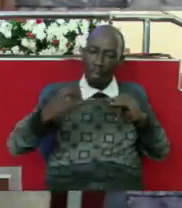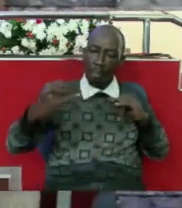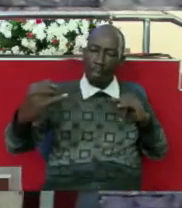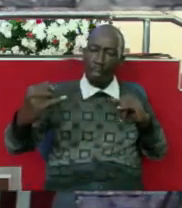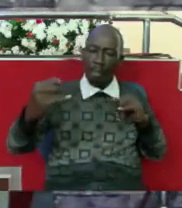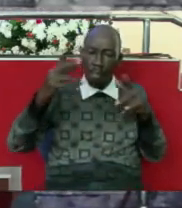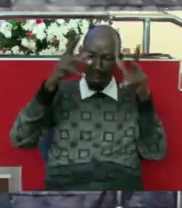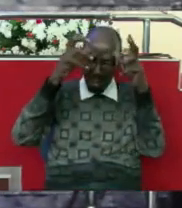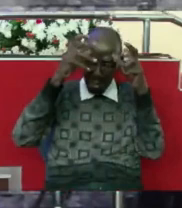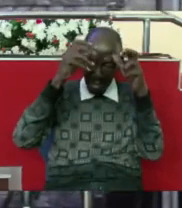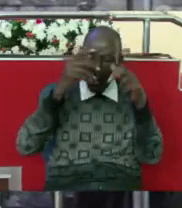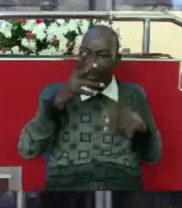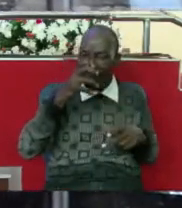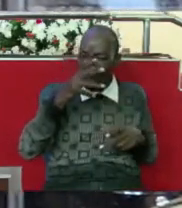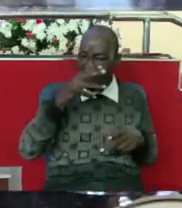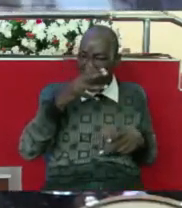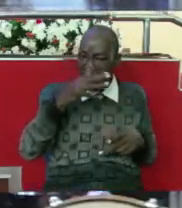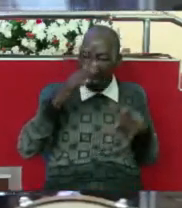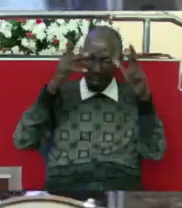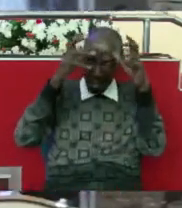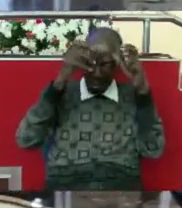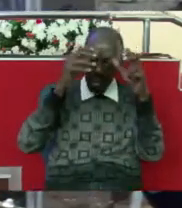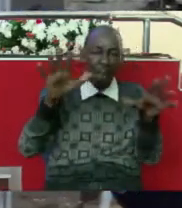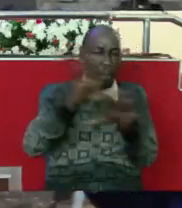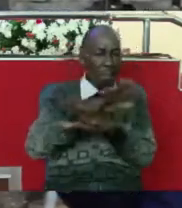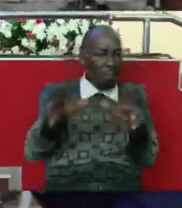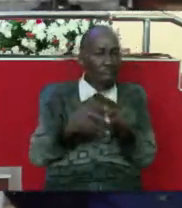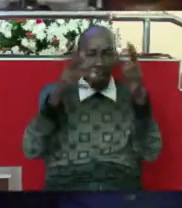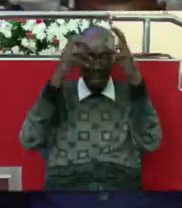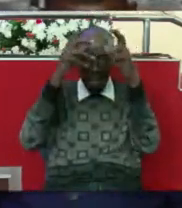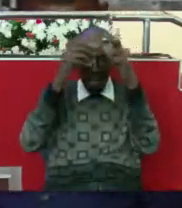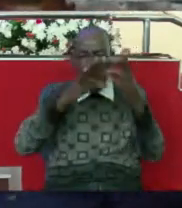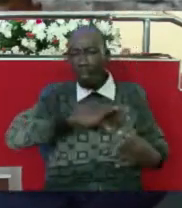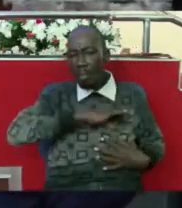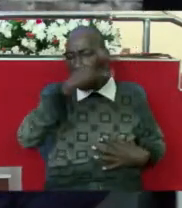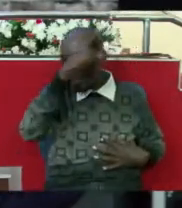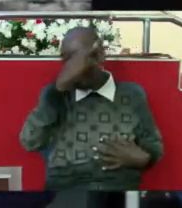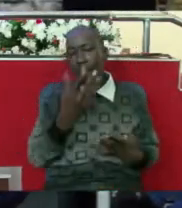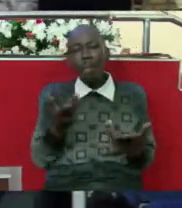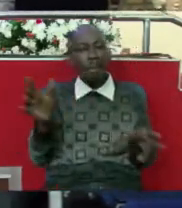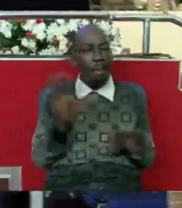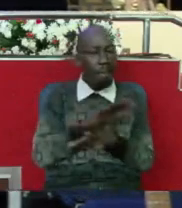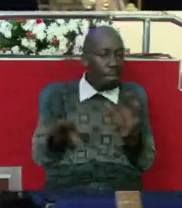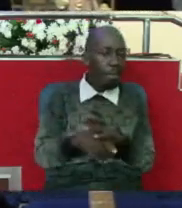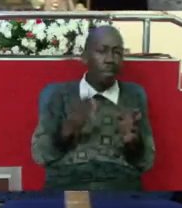devil and every demonic spirit and even every wicked